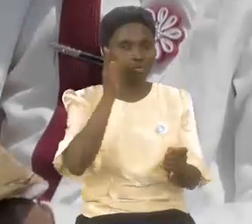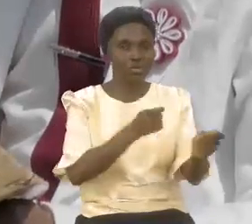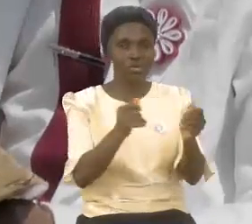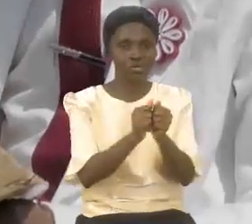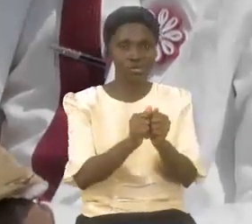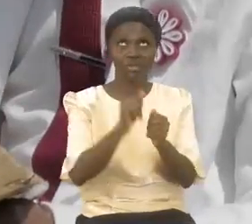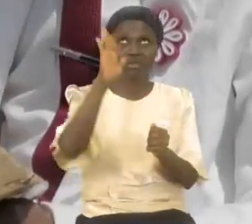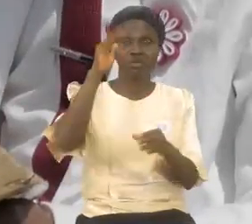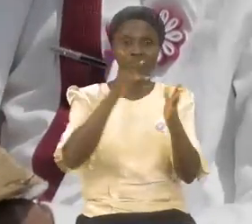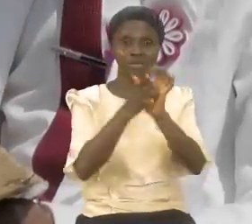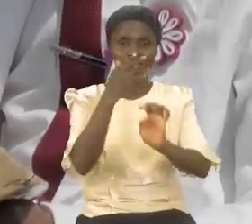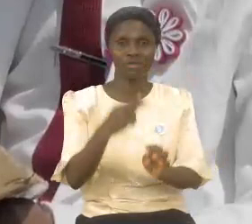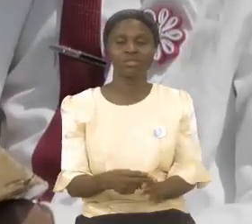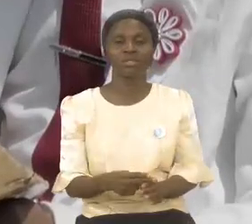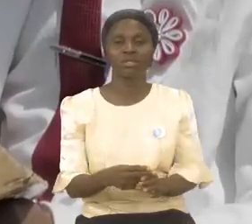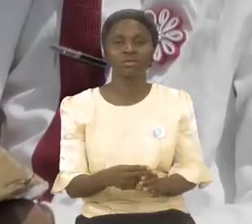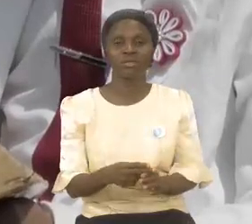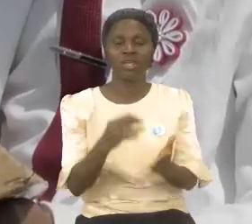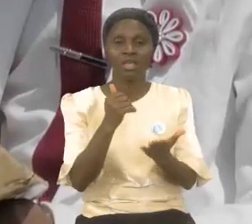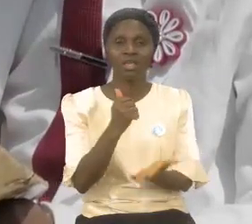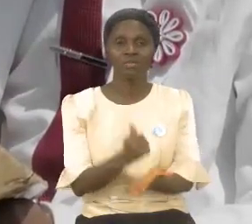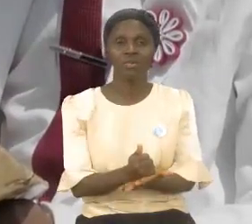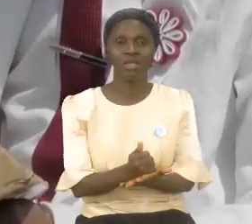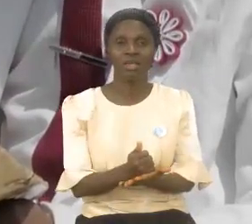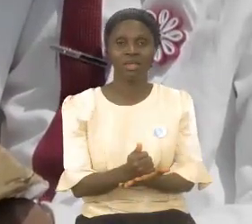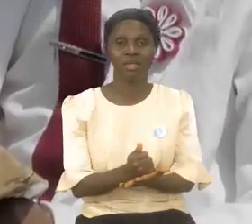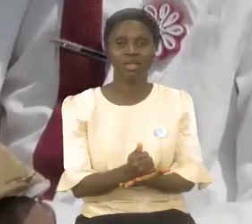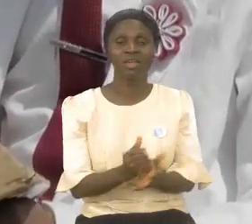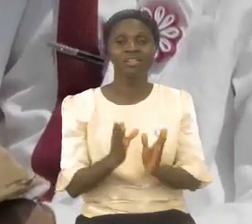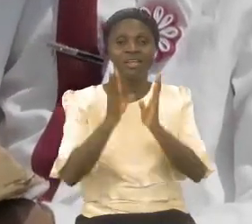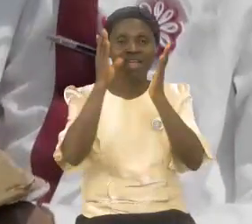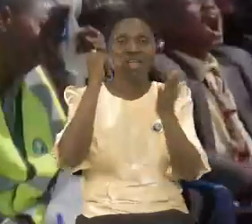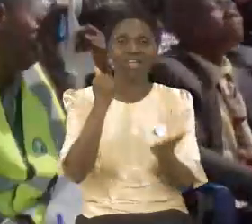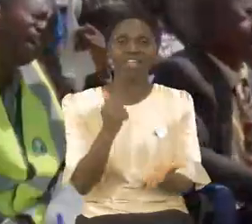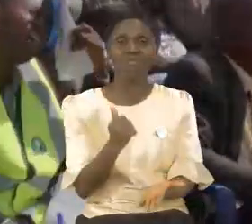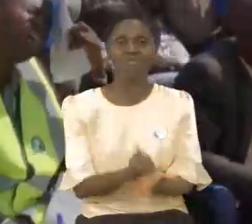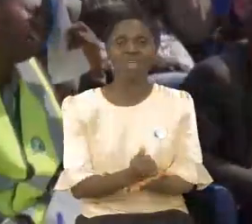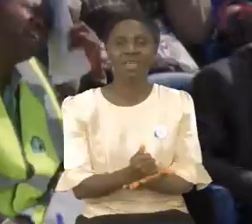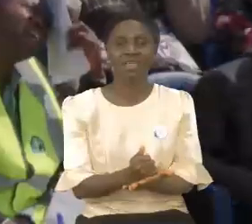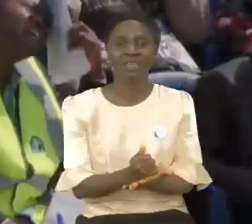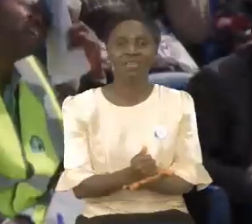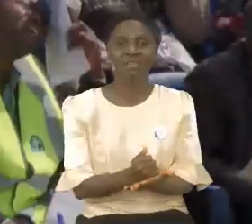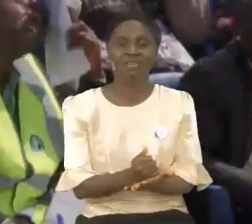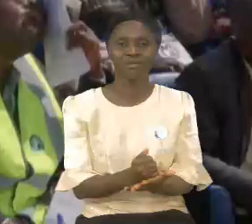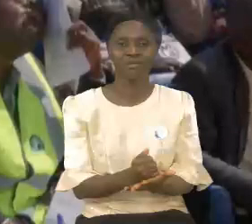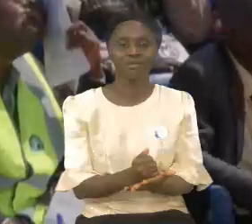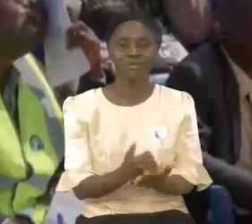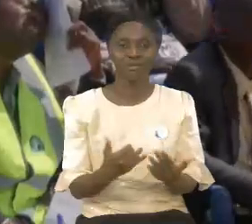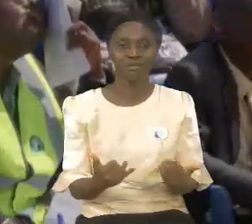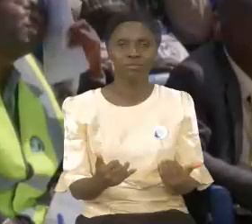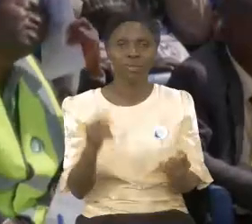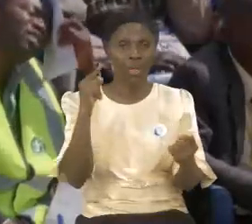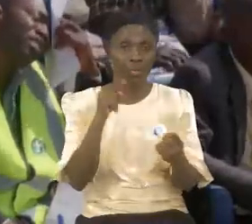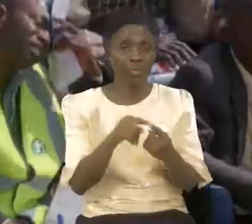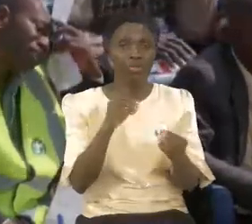name. Let that amen look like you want to reign forever and ever. Look at point number